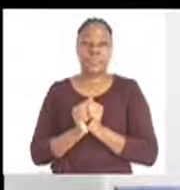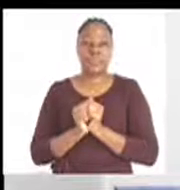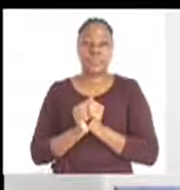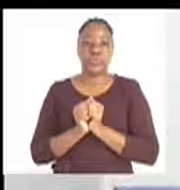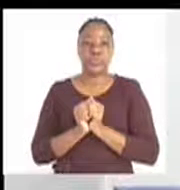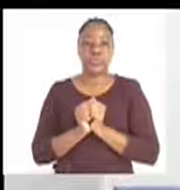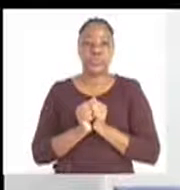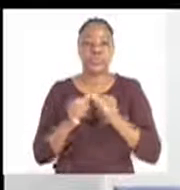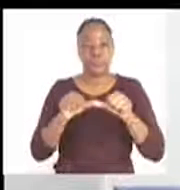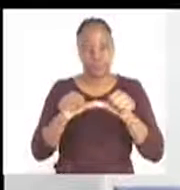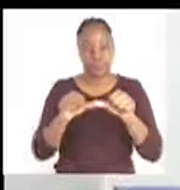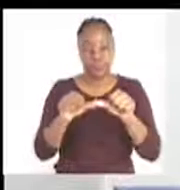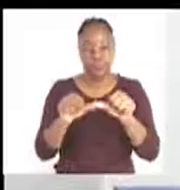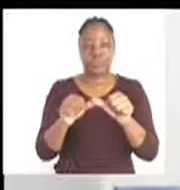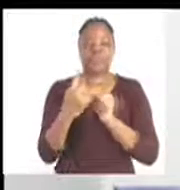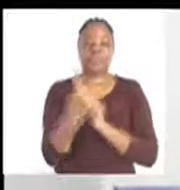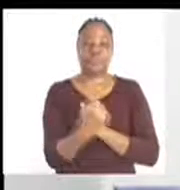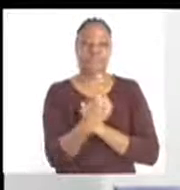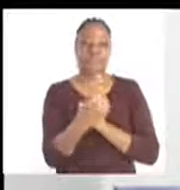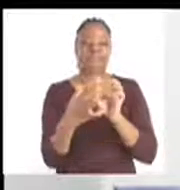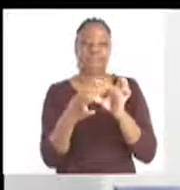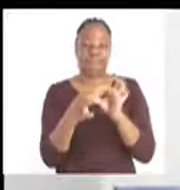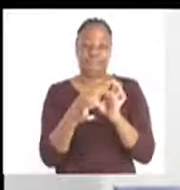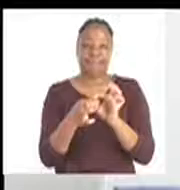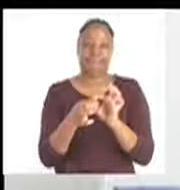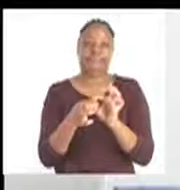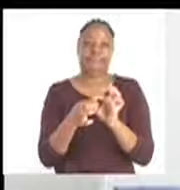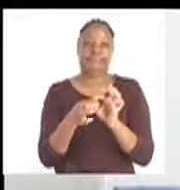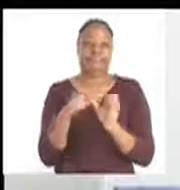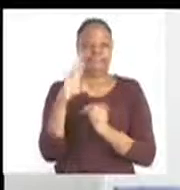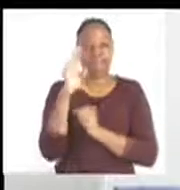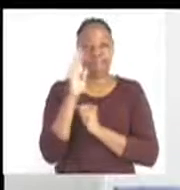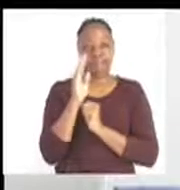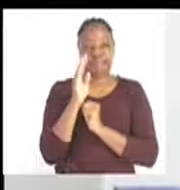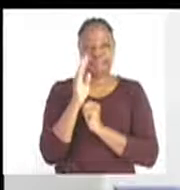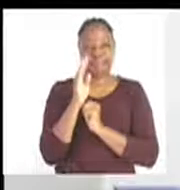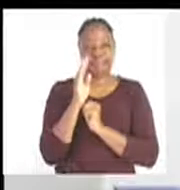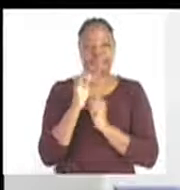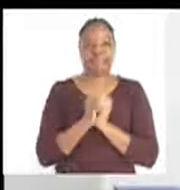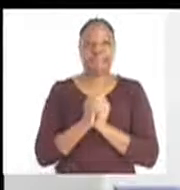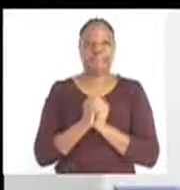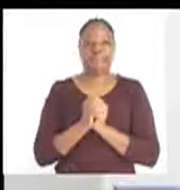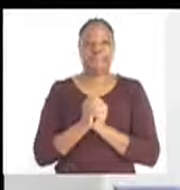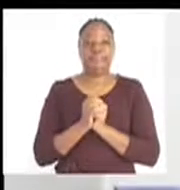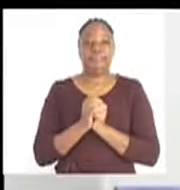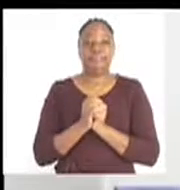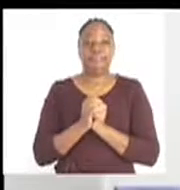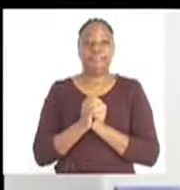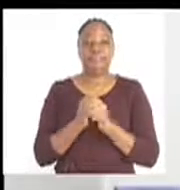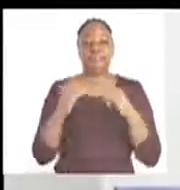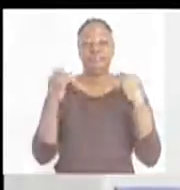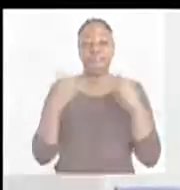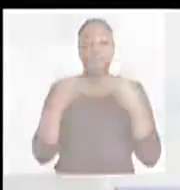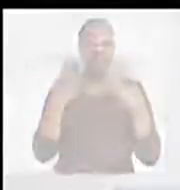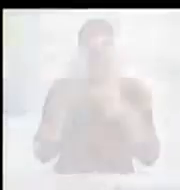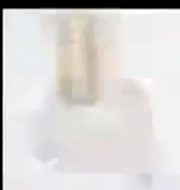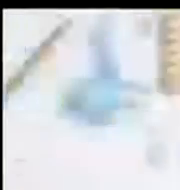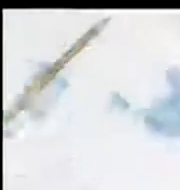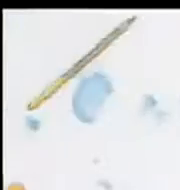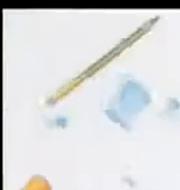you to do the rest by yourself at home. And don't forget the little tricks that I have taught you. Enjoy yourself.